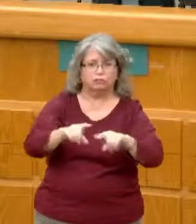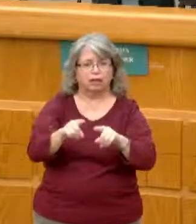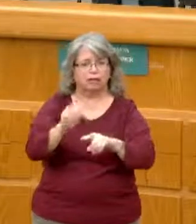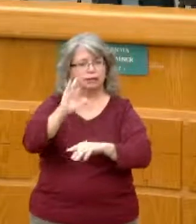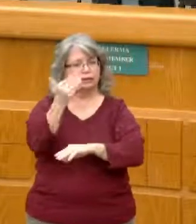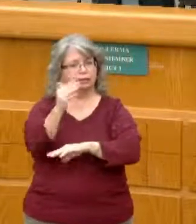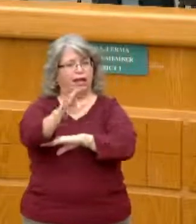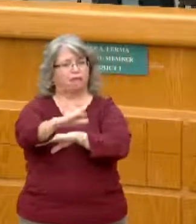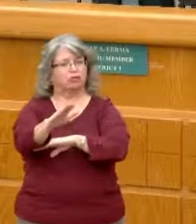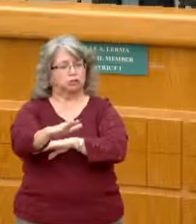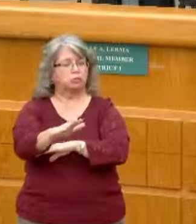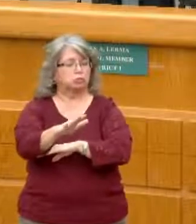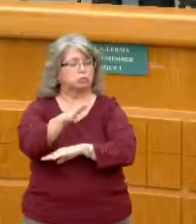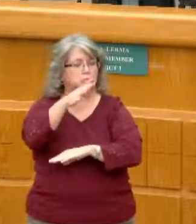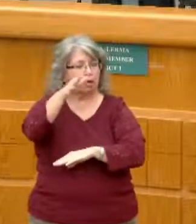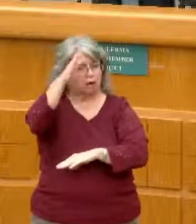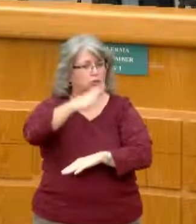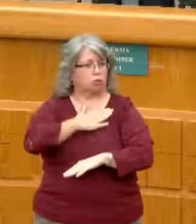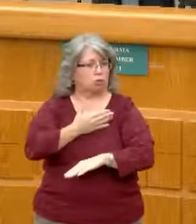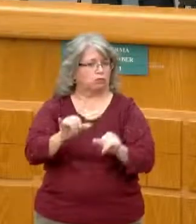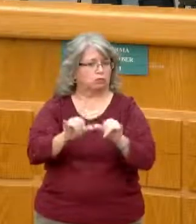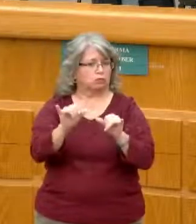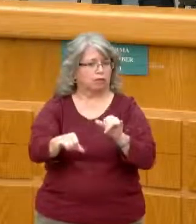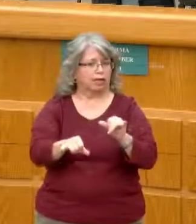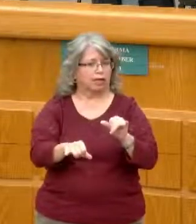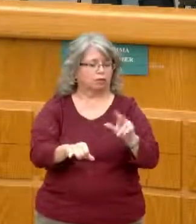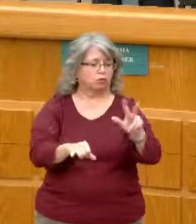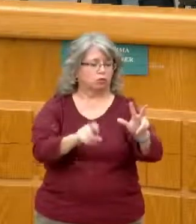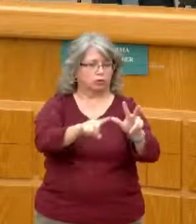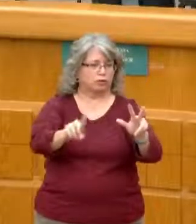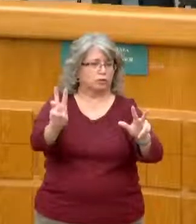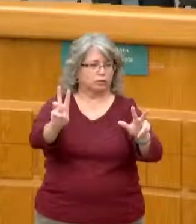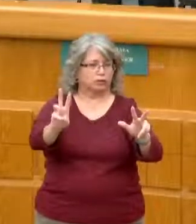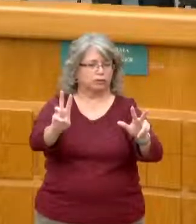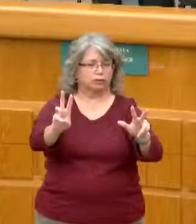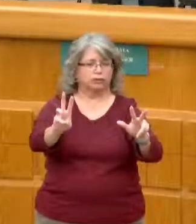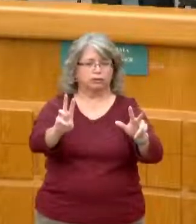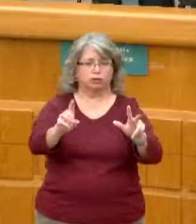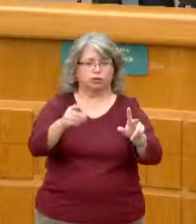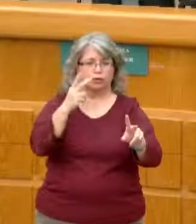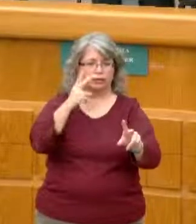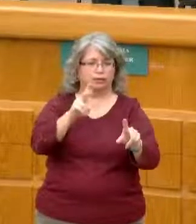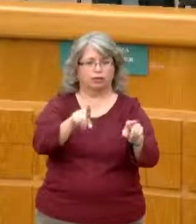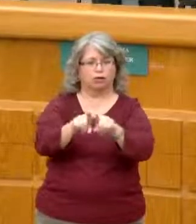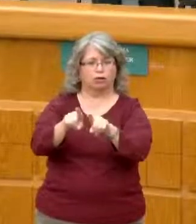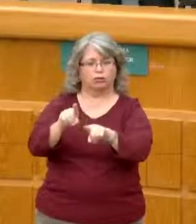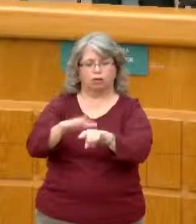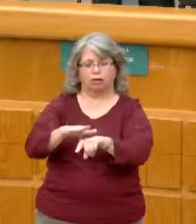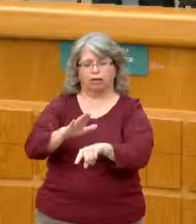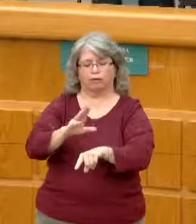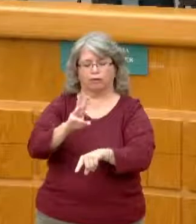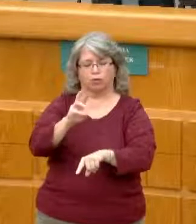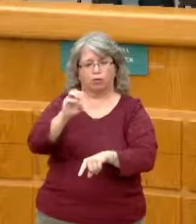parents are willing to stay there and get their kids vaccinated. So here's the following. You can see these on our website at cctexas.com.